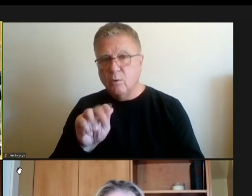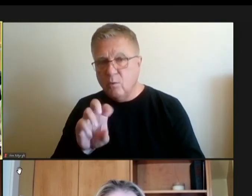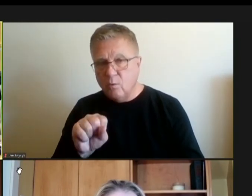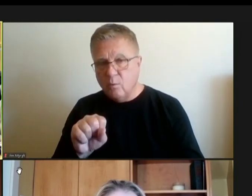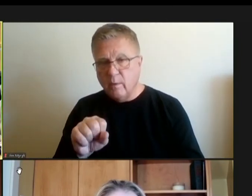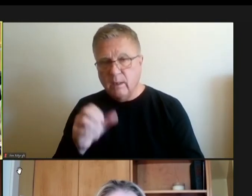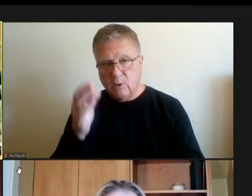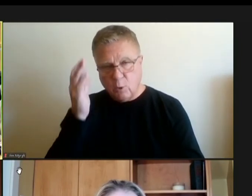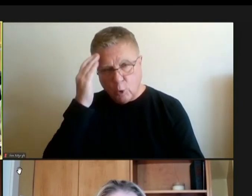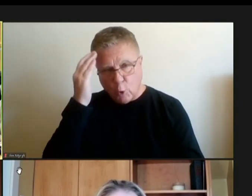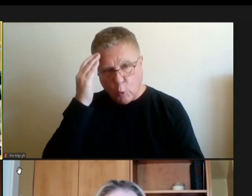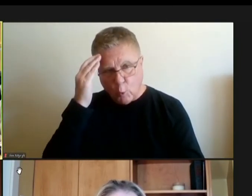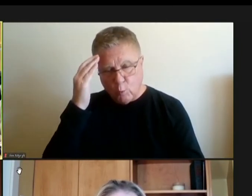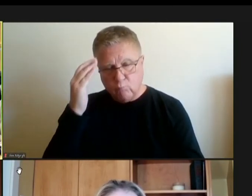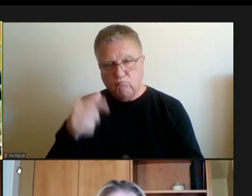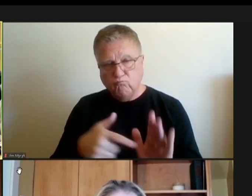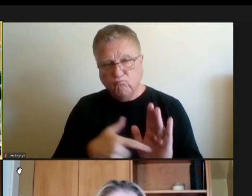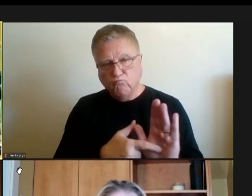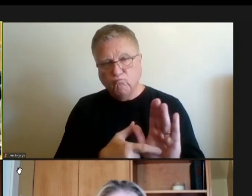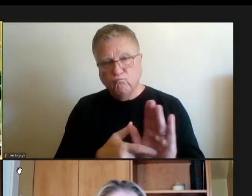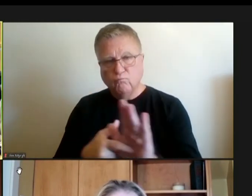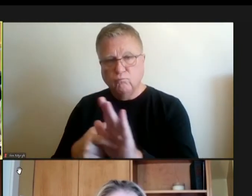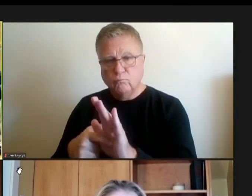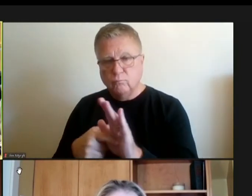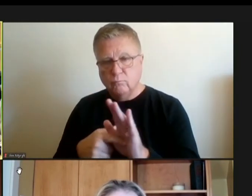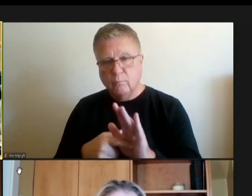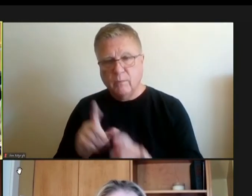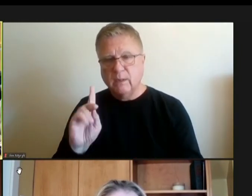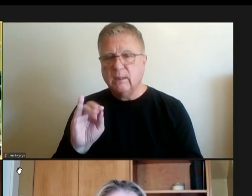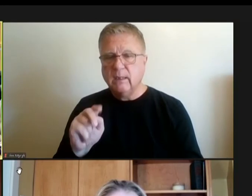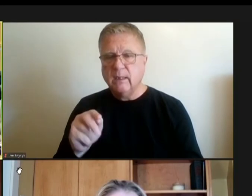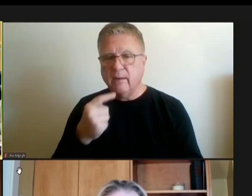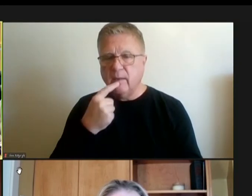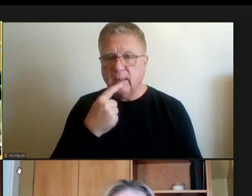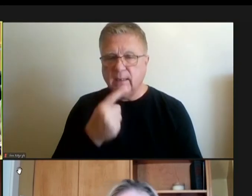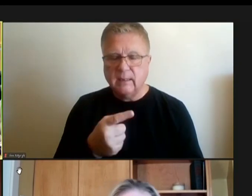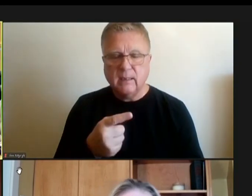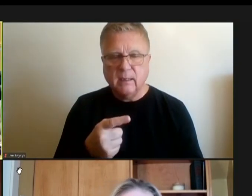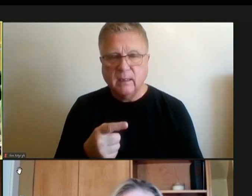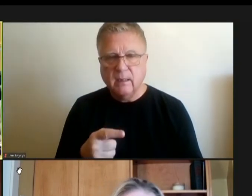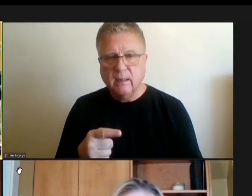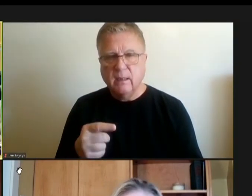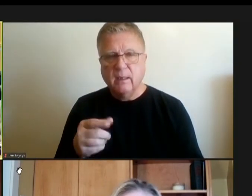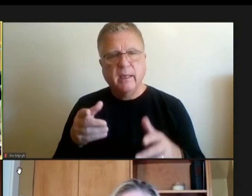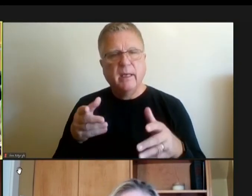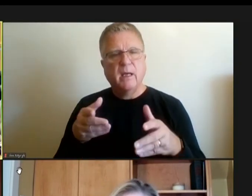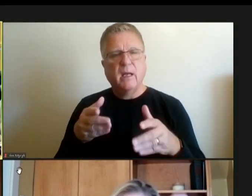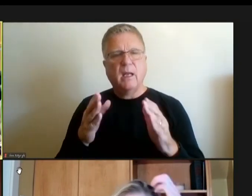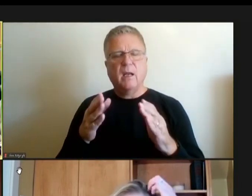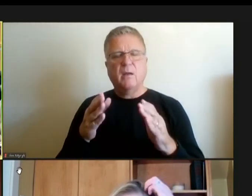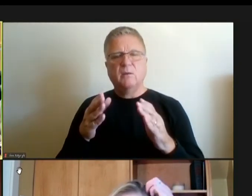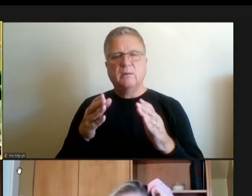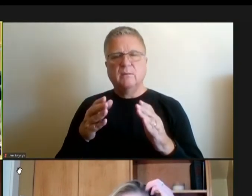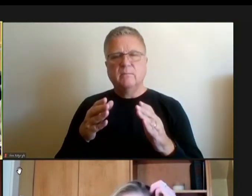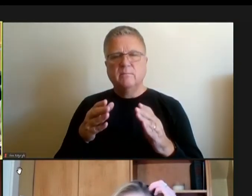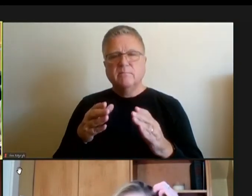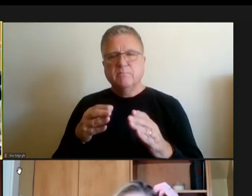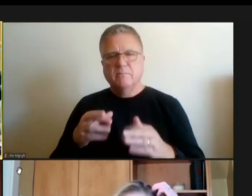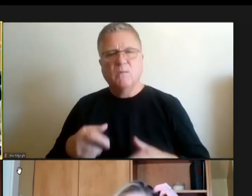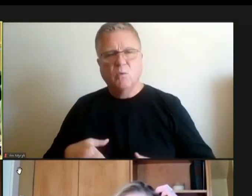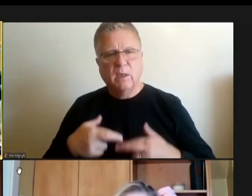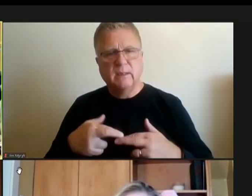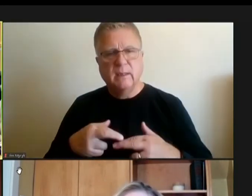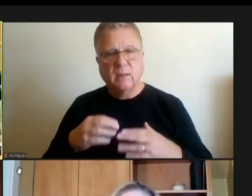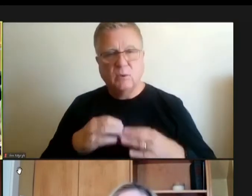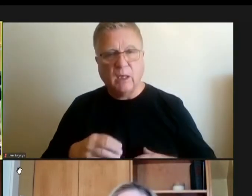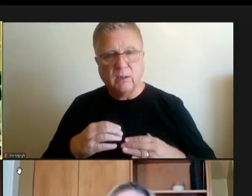known. As Karen had indicated, it not only allows residential customers,